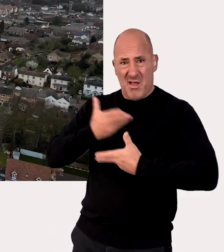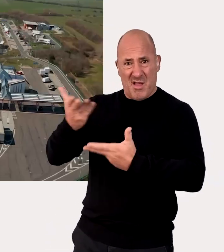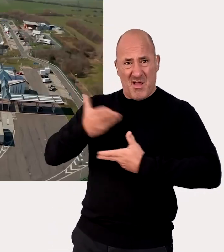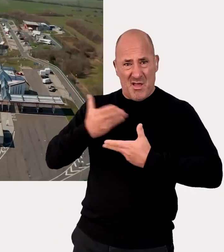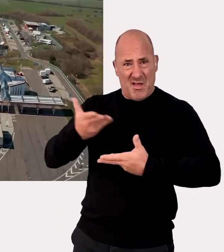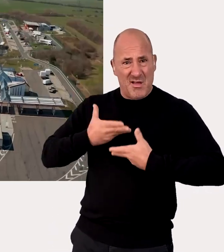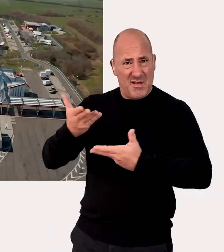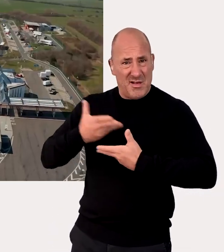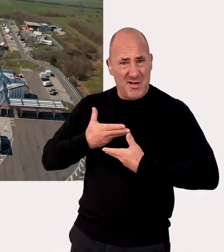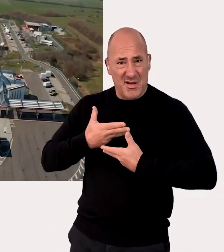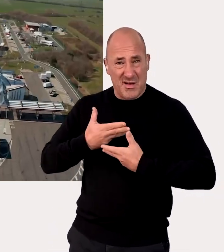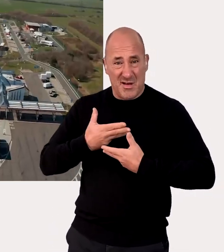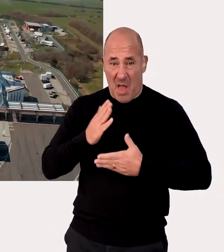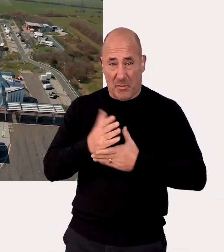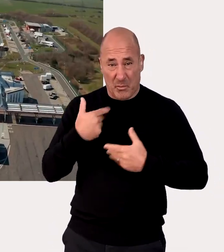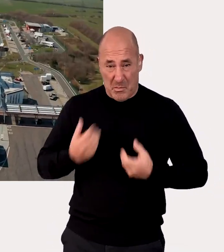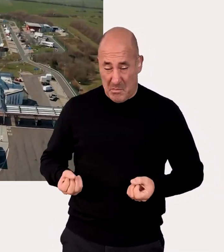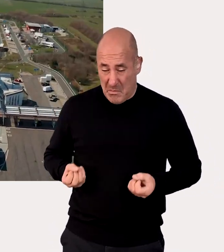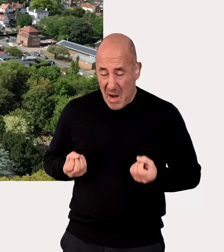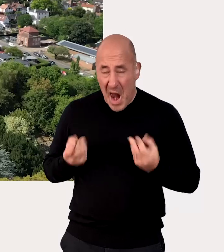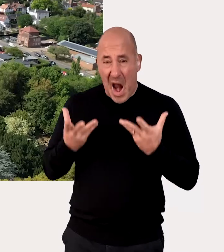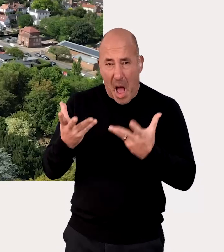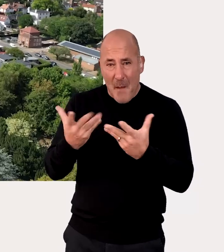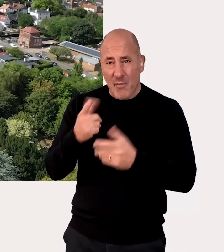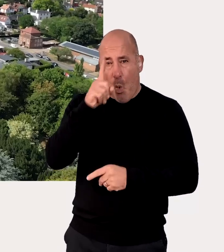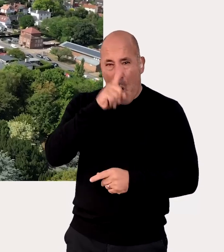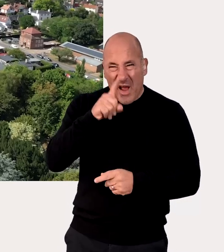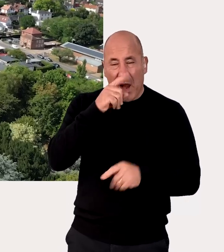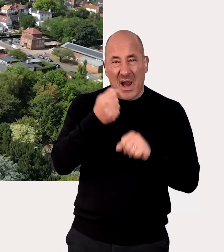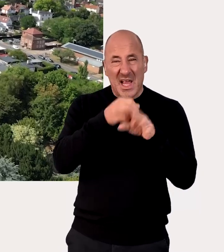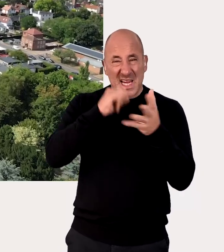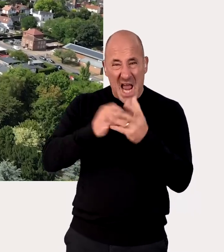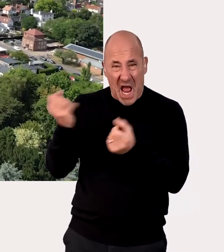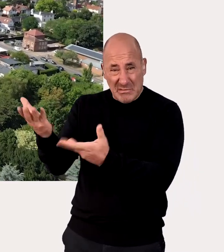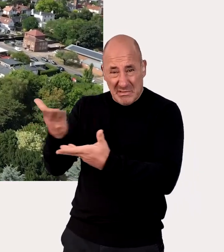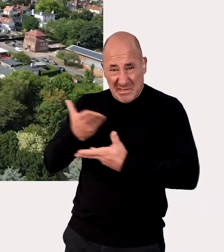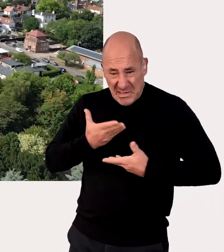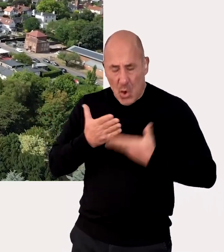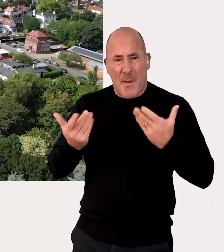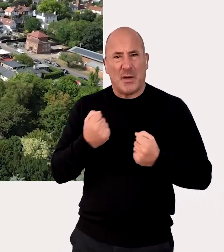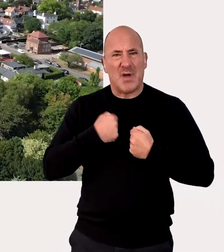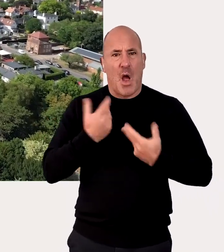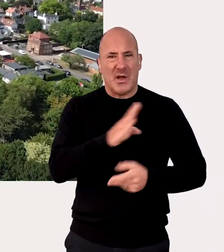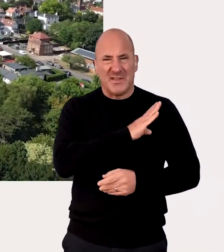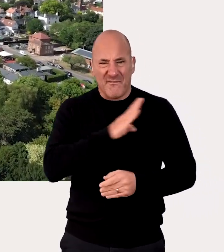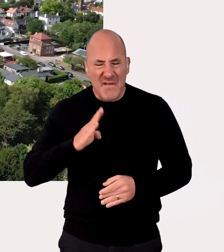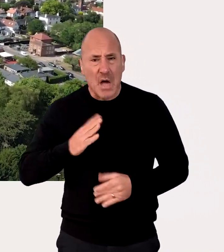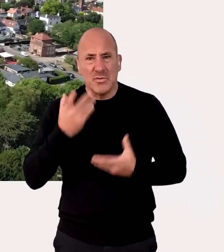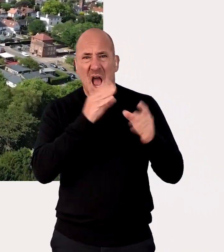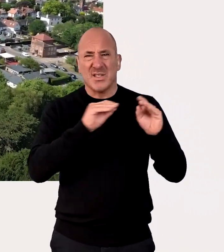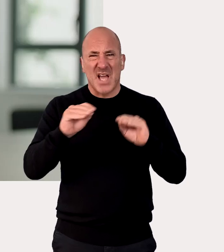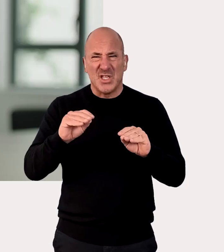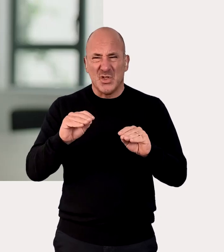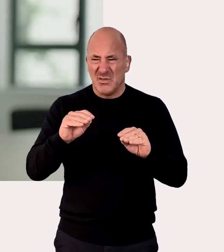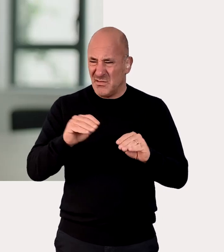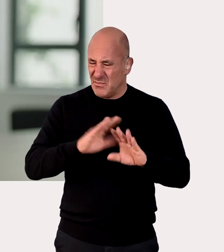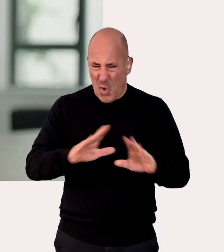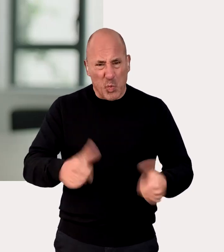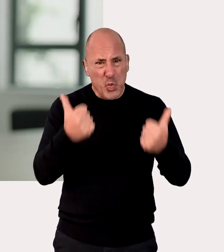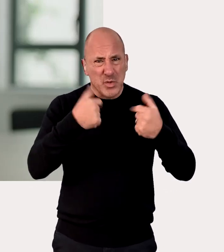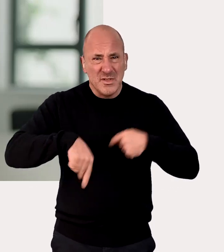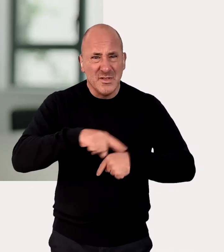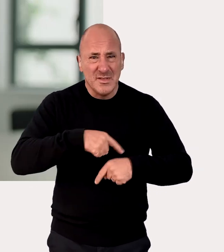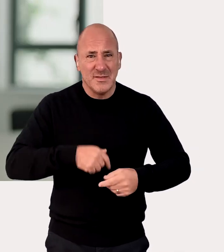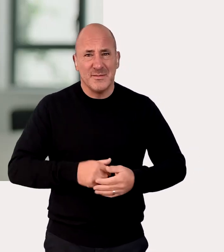is increasingly dependent on energy imports. We spend more on oil and gas imports than we do on defence or education, and that's not good